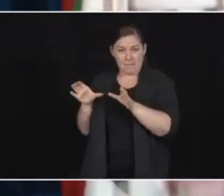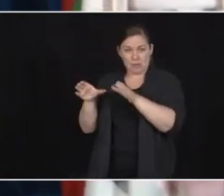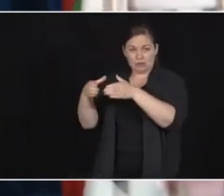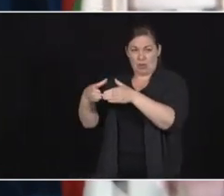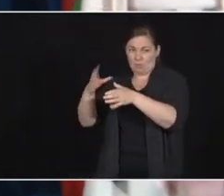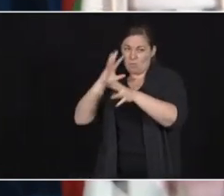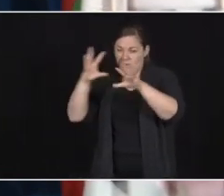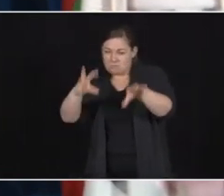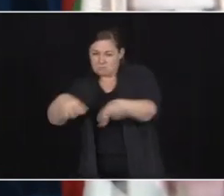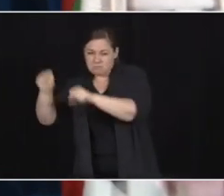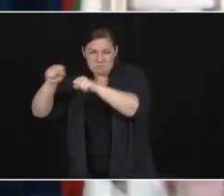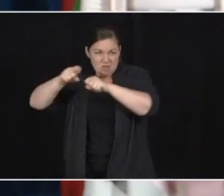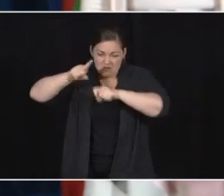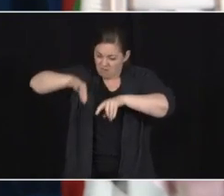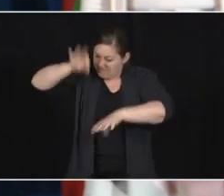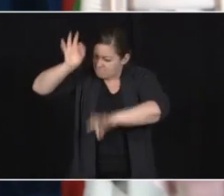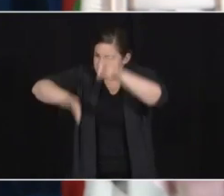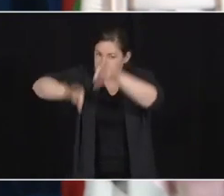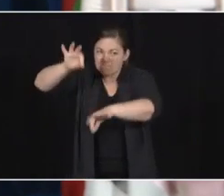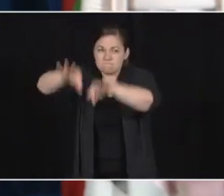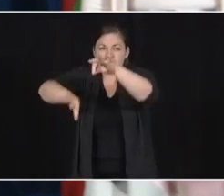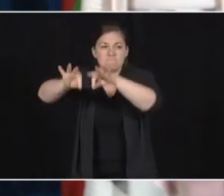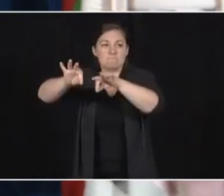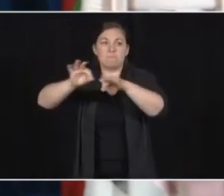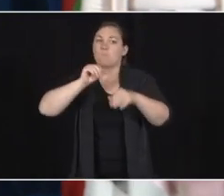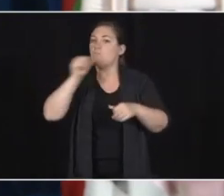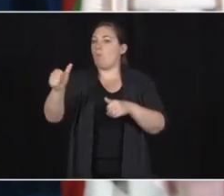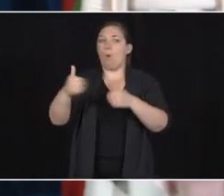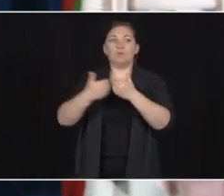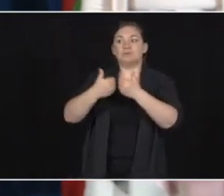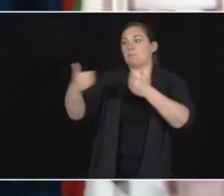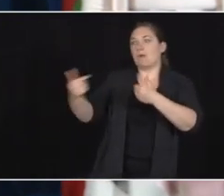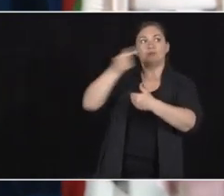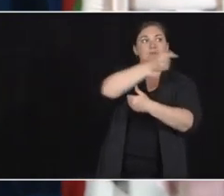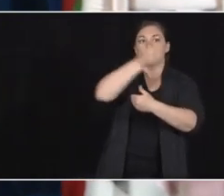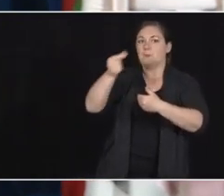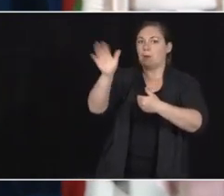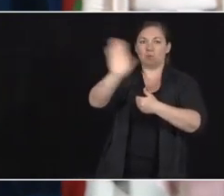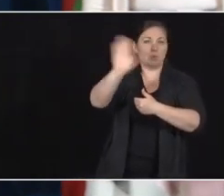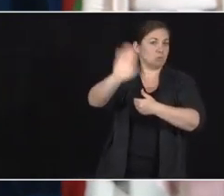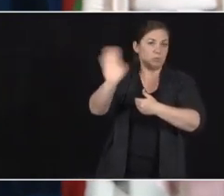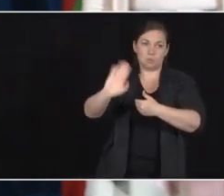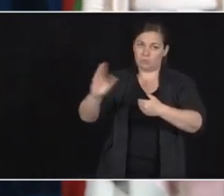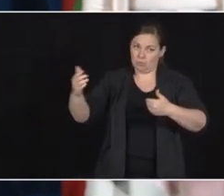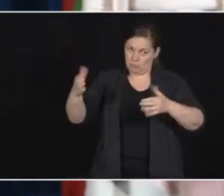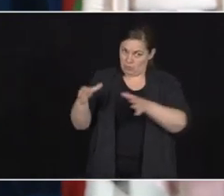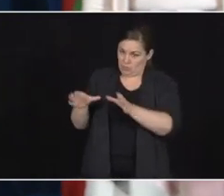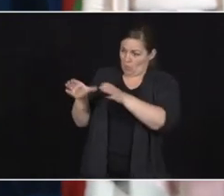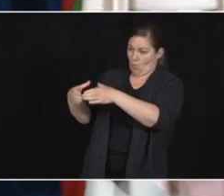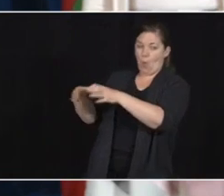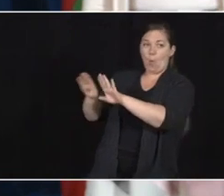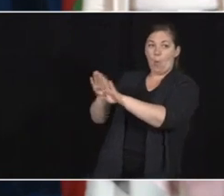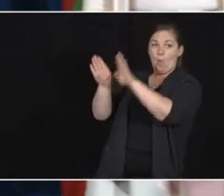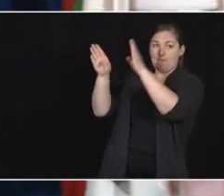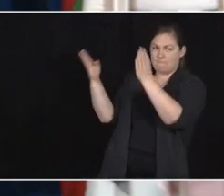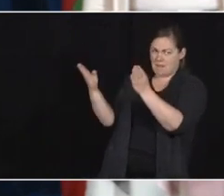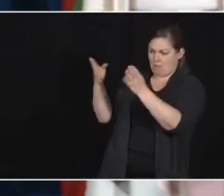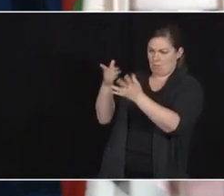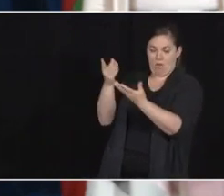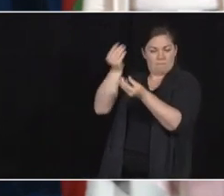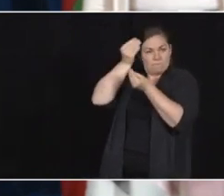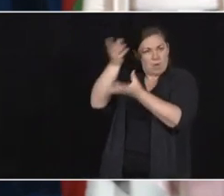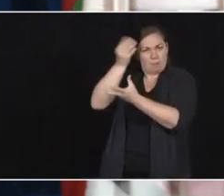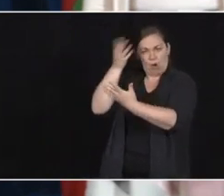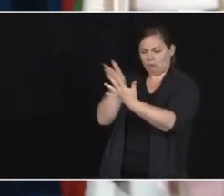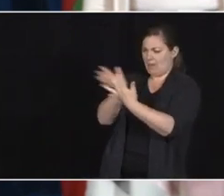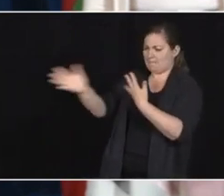The commission will be independent of the government. It will be open and transparent. There'll be public hearings.